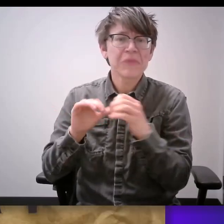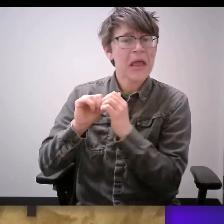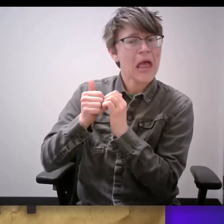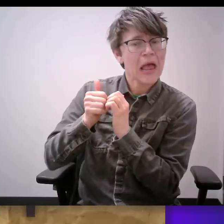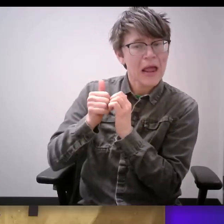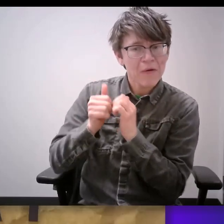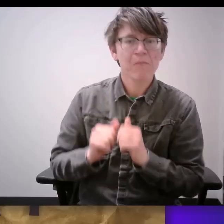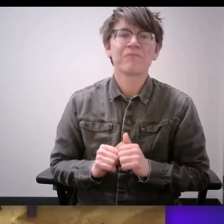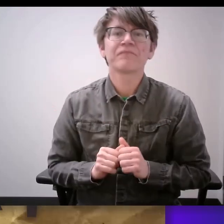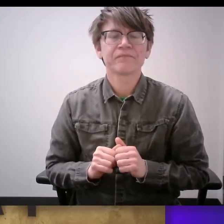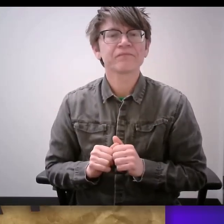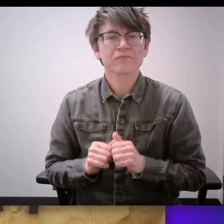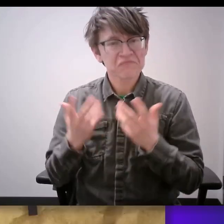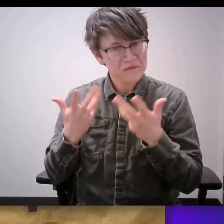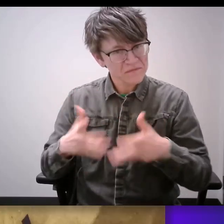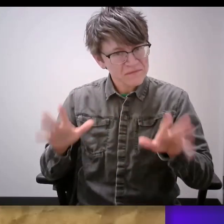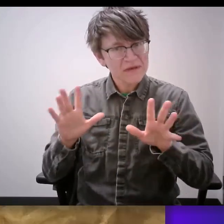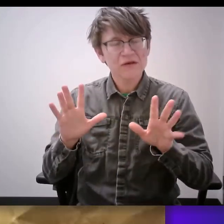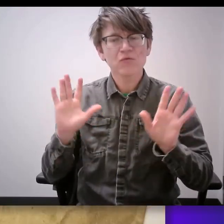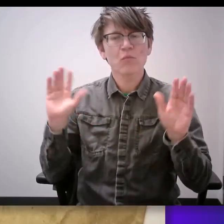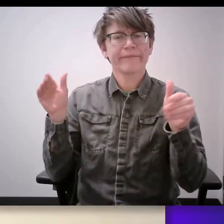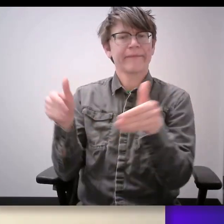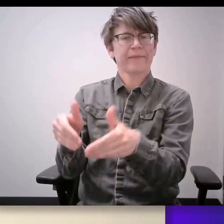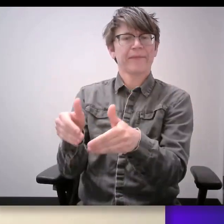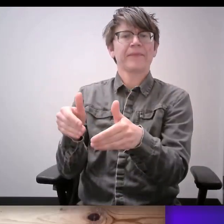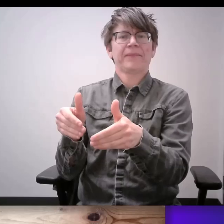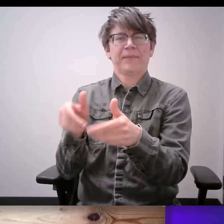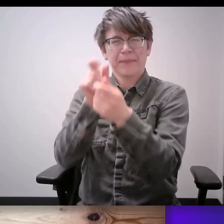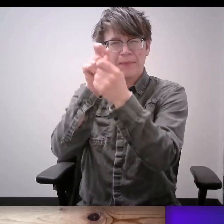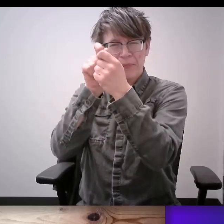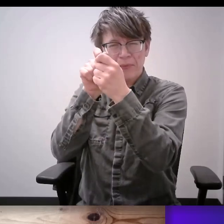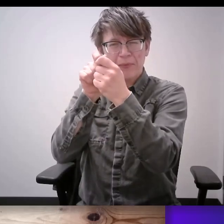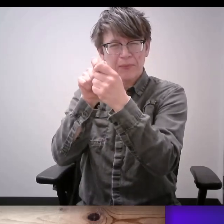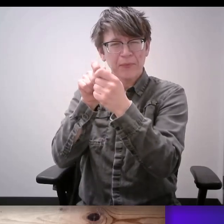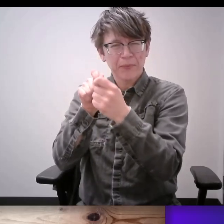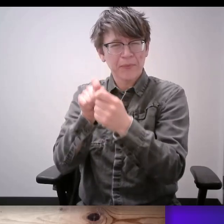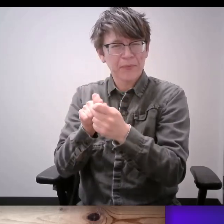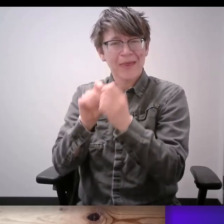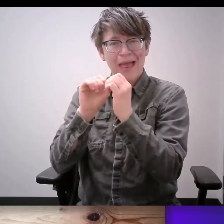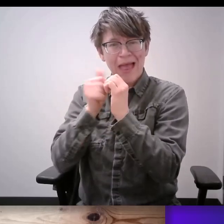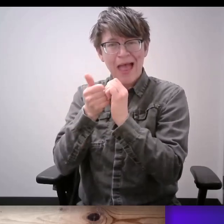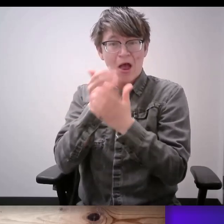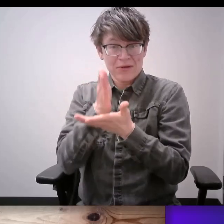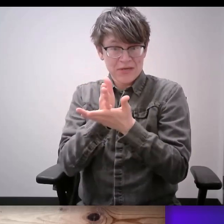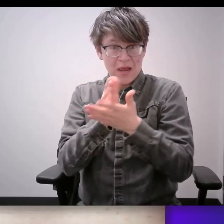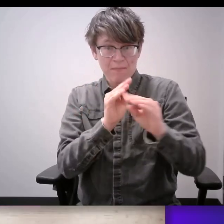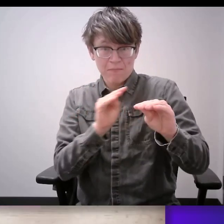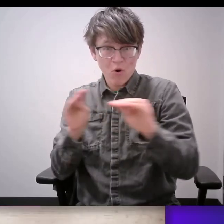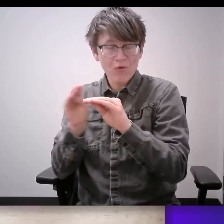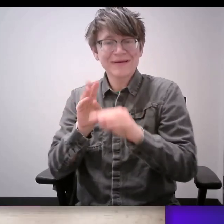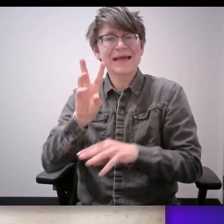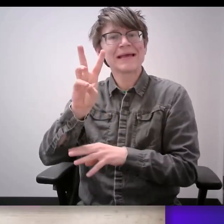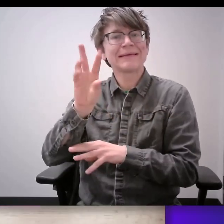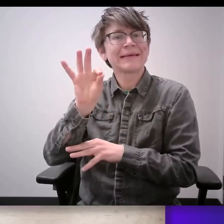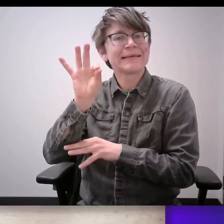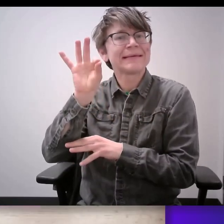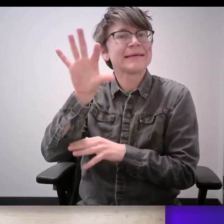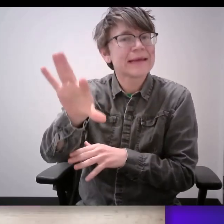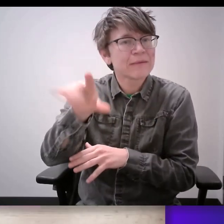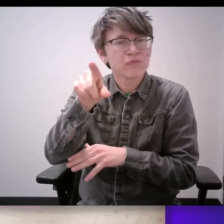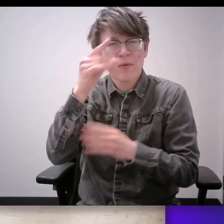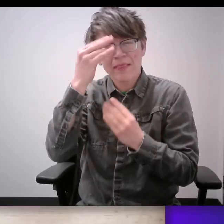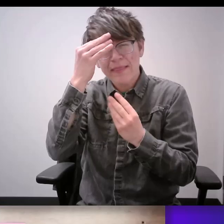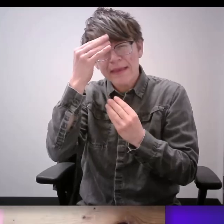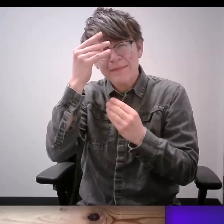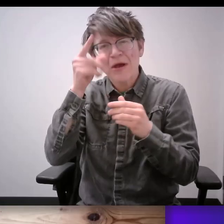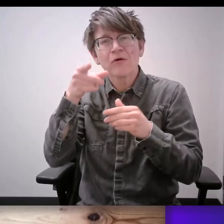it. And then we're going to kind of look at the intricacies of stop motion, and I have 6 tips for you to think about so you can put into